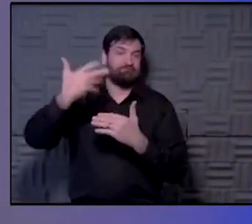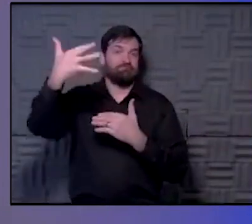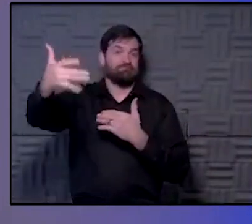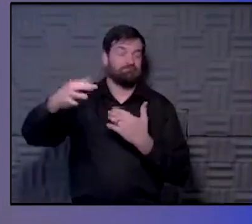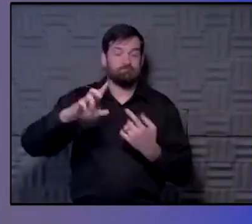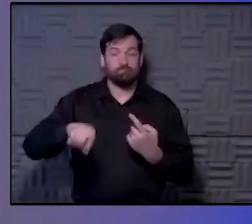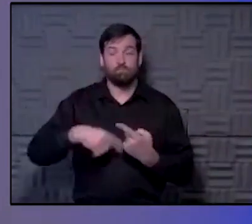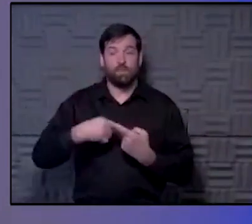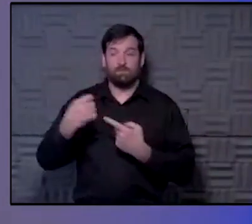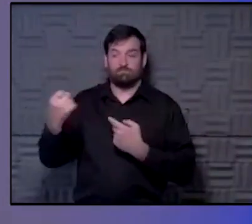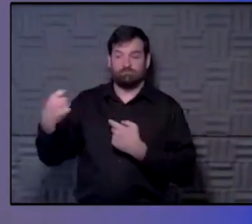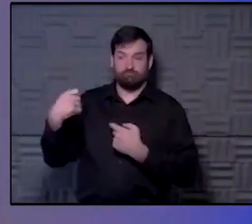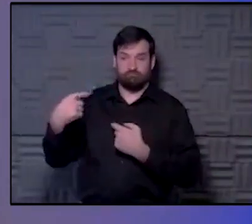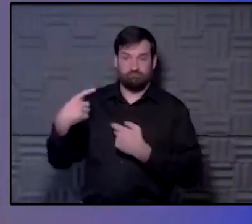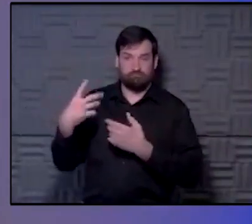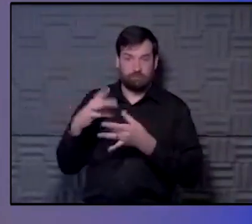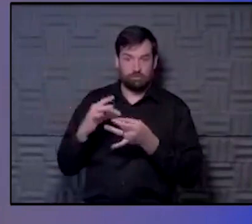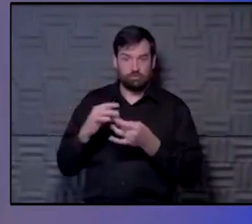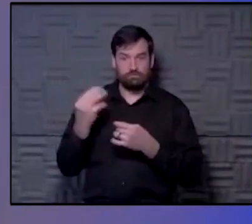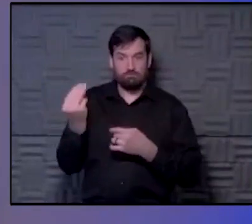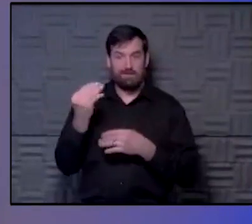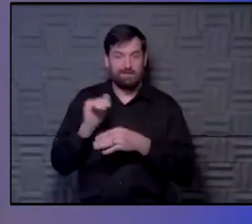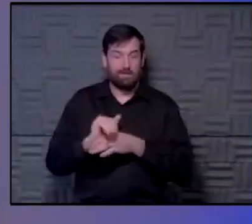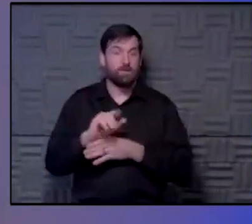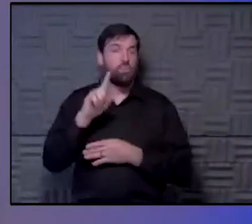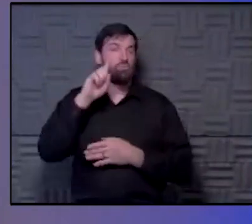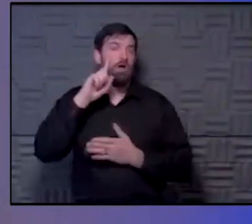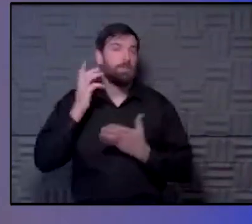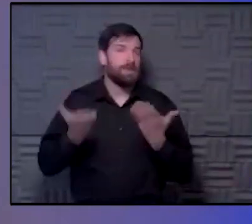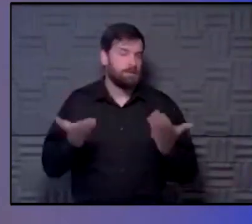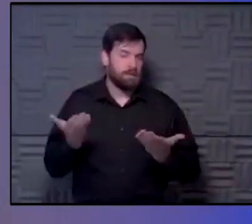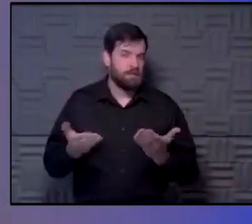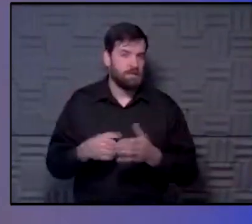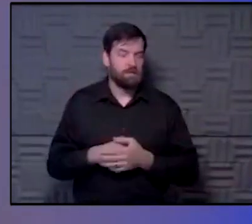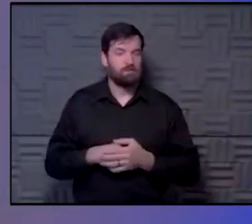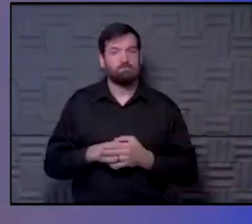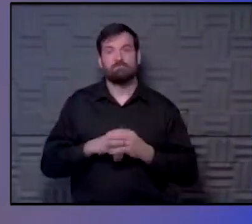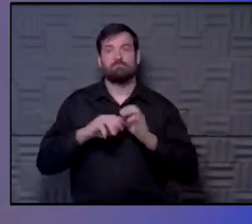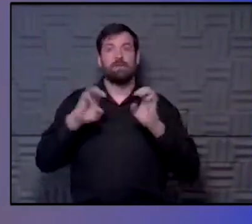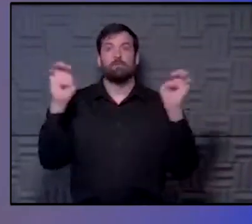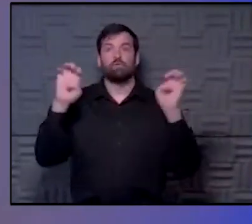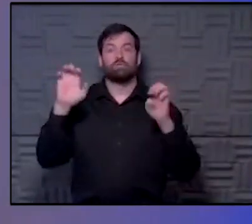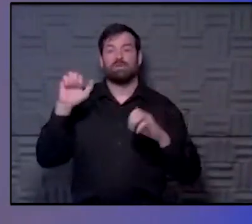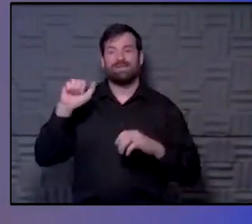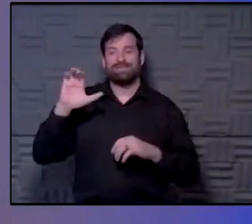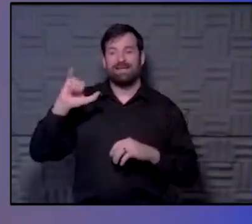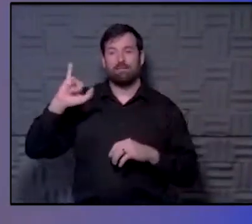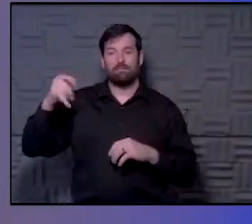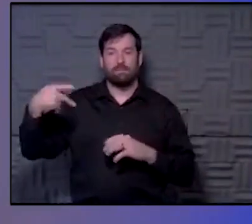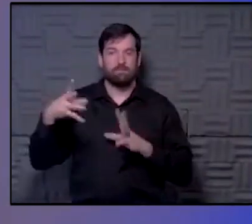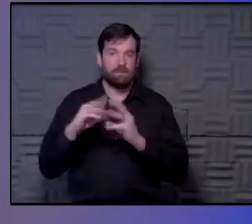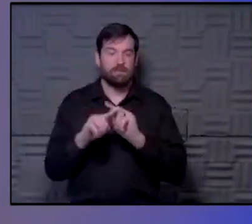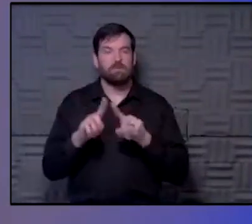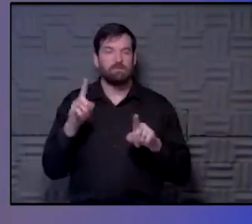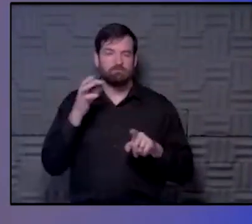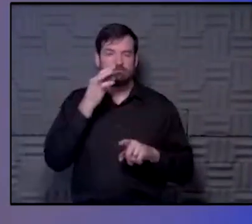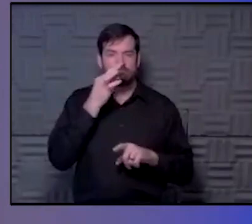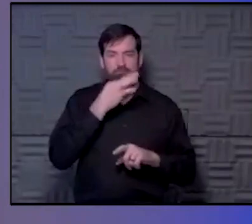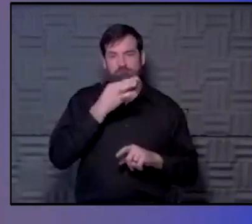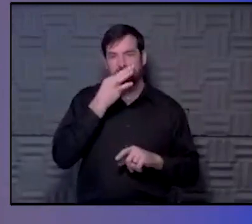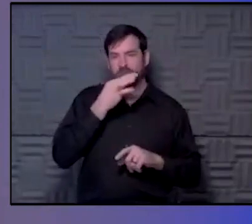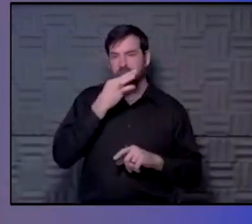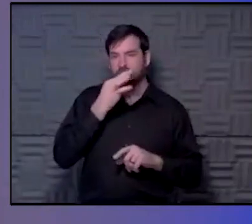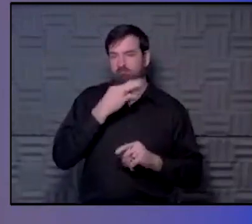I started getting messages on Monday night, I thought maybe that's what we were going to be talking about in an emergency ACIP meeting. But I'd expect you're going to hear about that